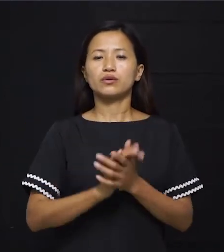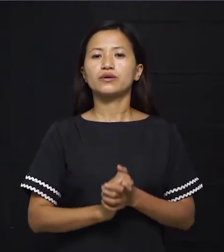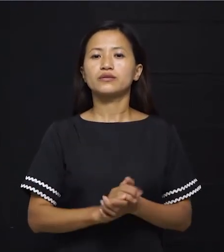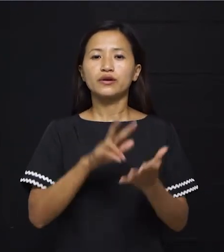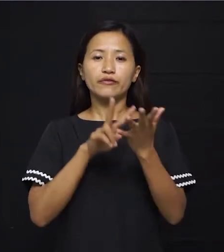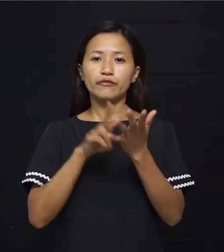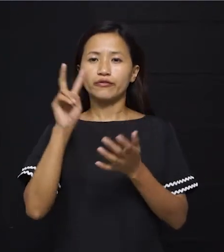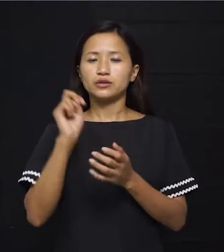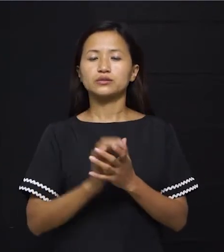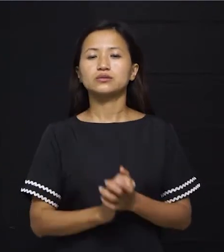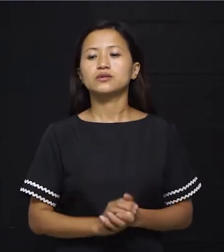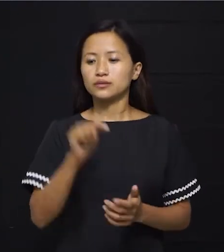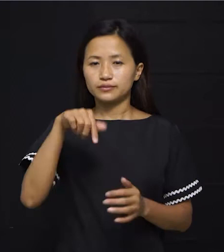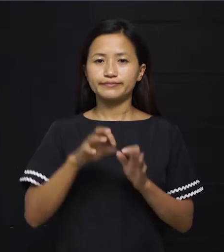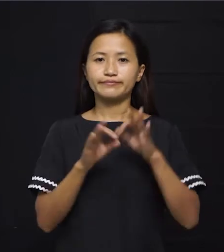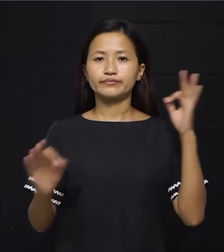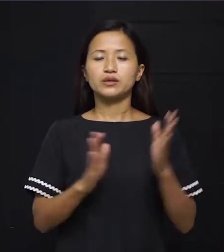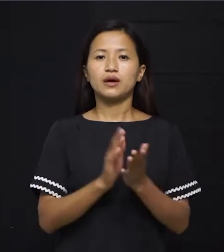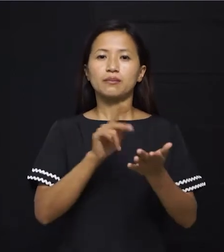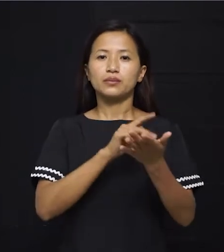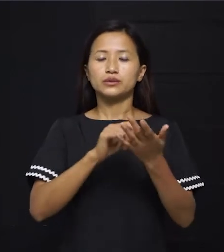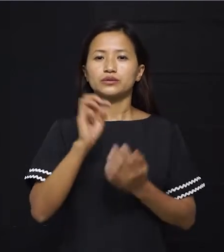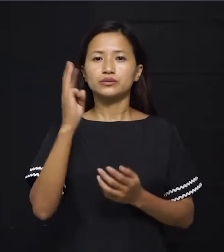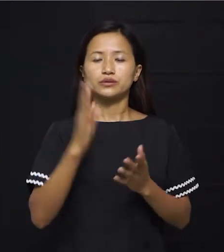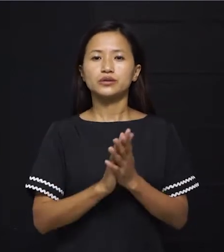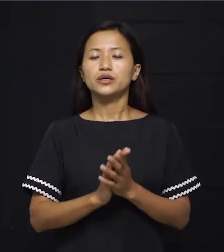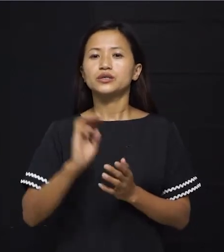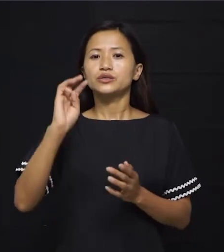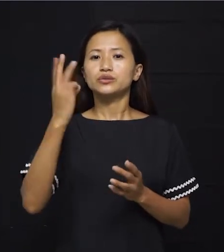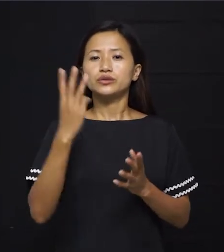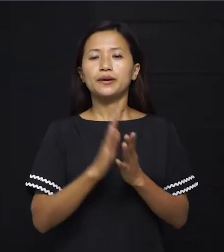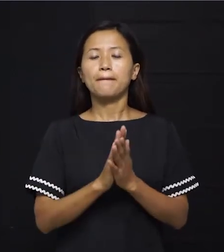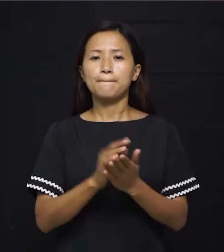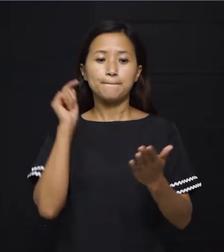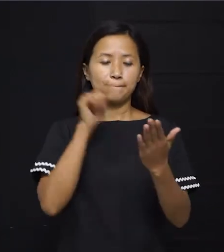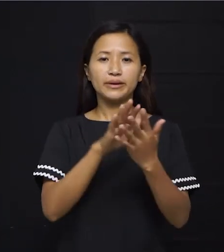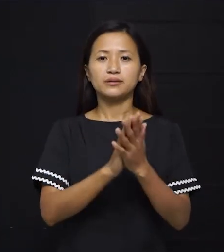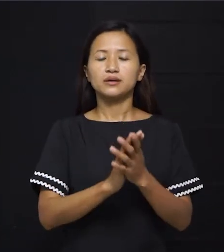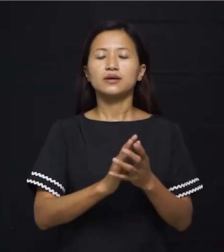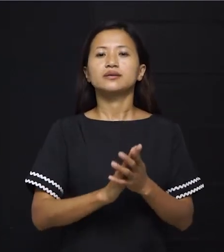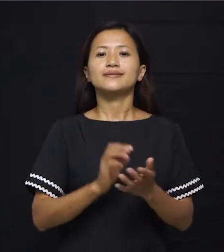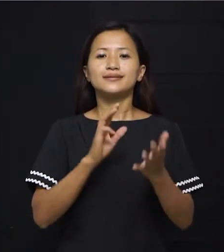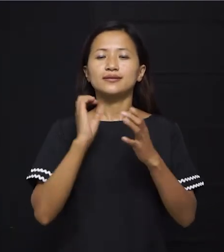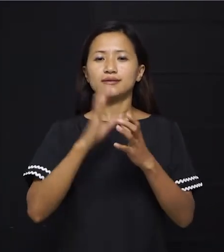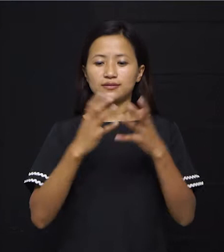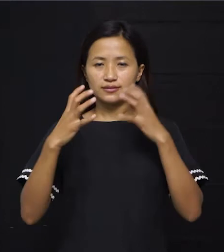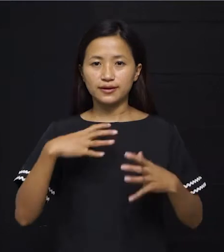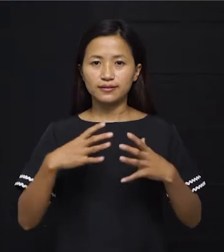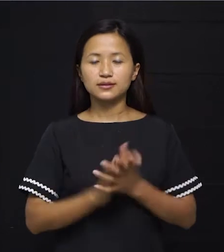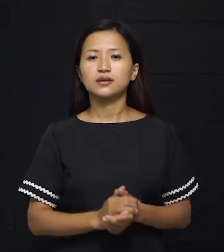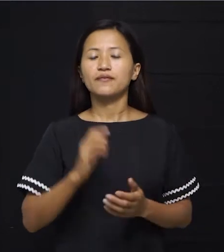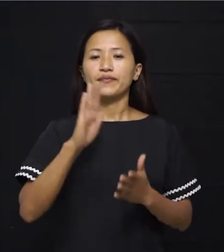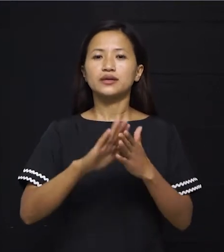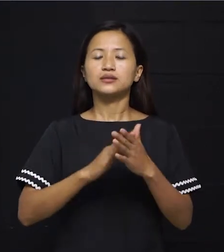story. In this part 3, we are going to have three main characters, that is Samju Sahu, okay,